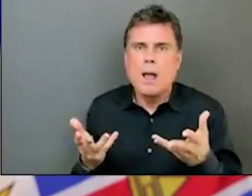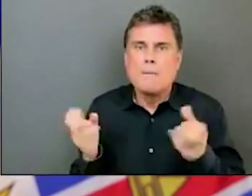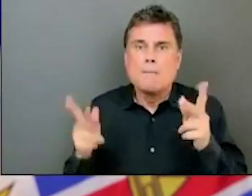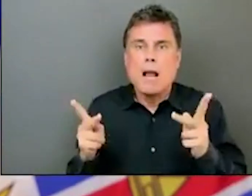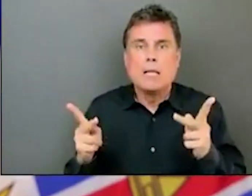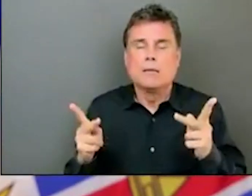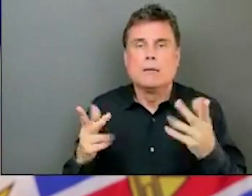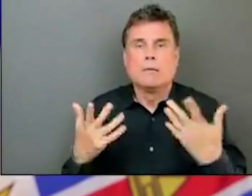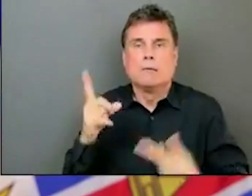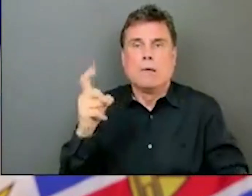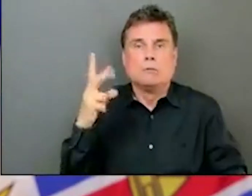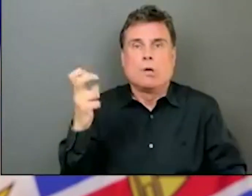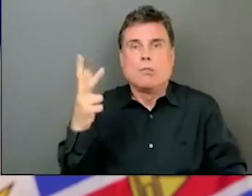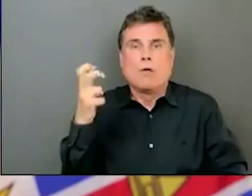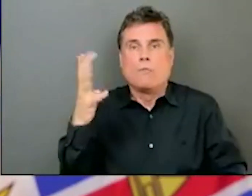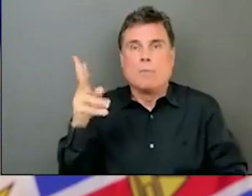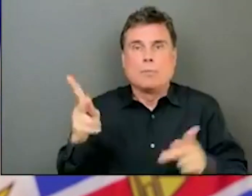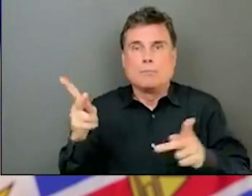the primary care system?